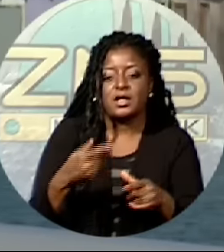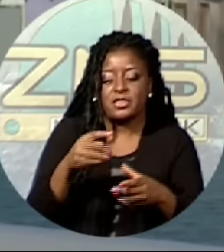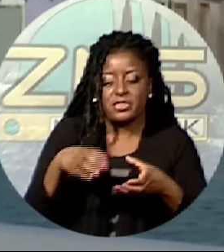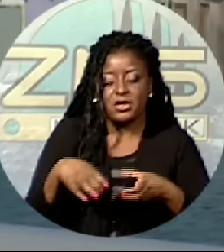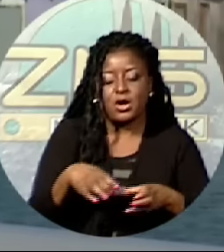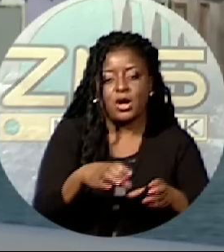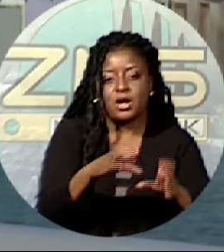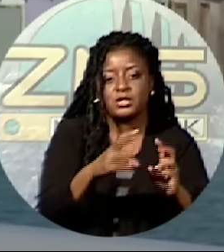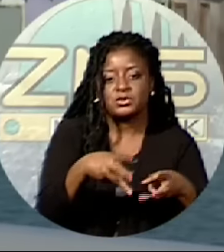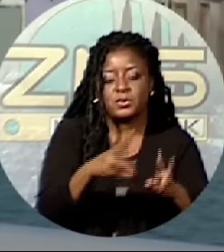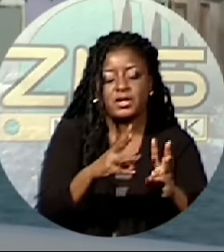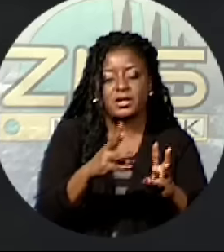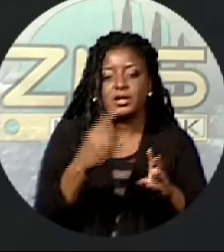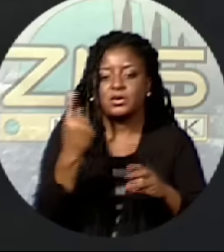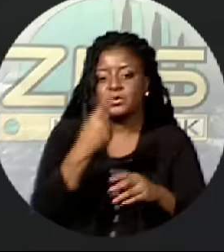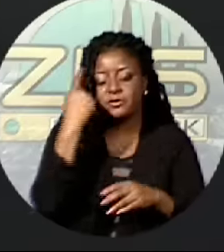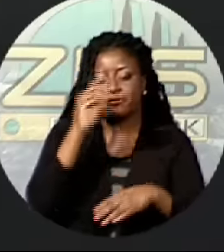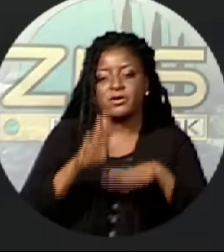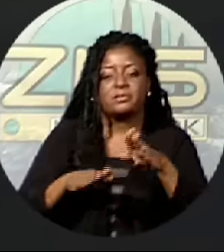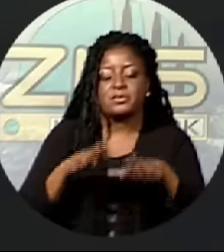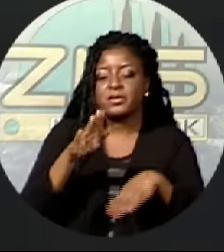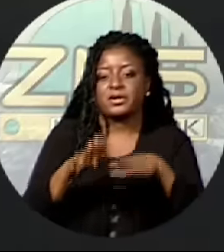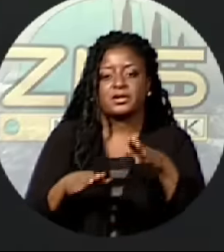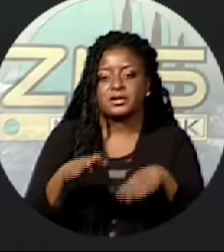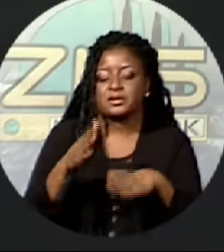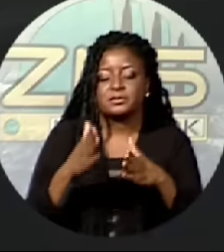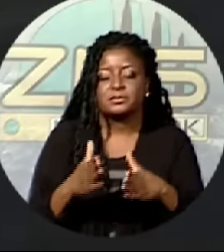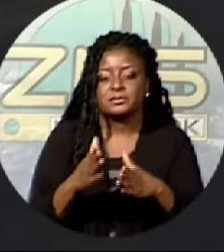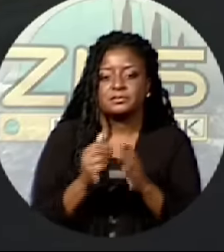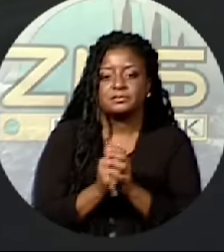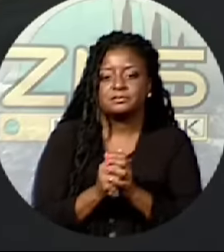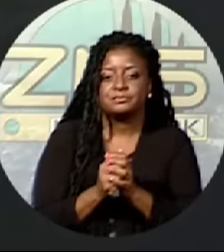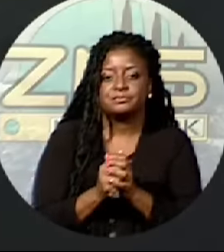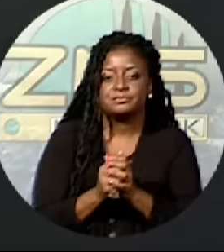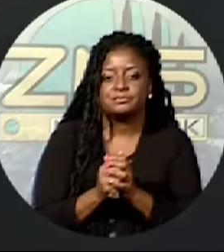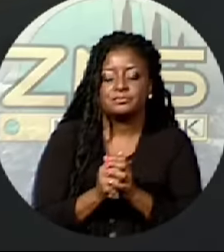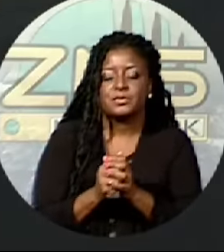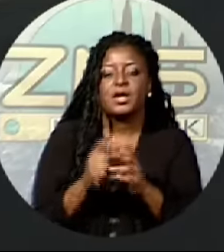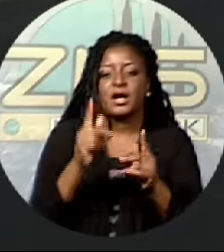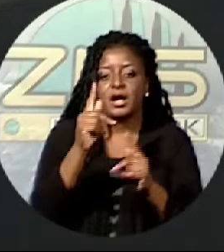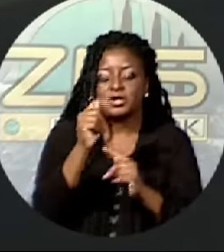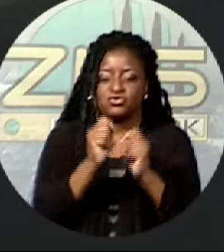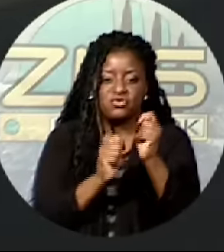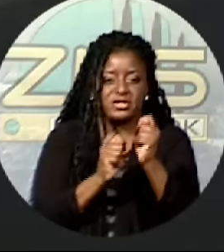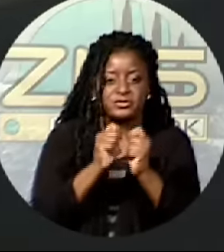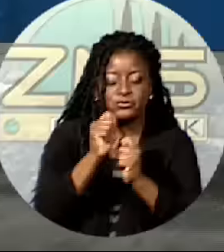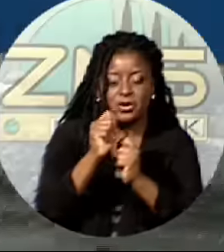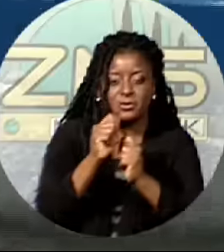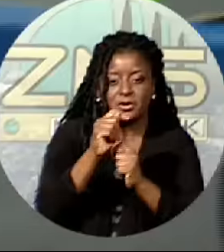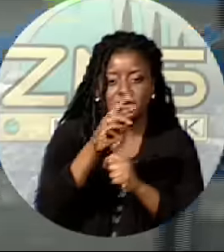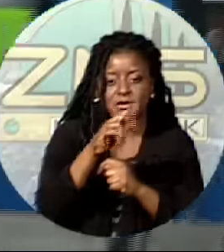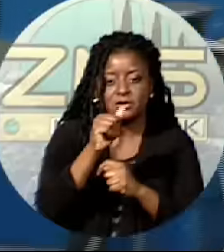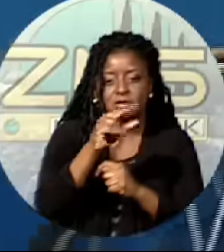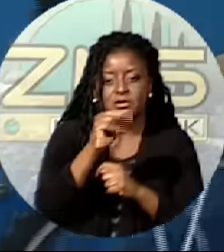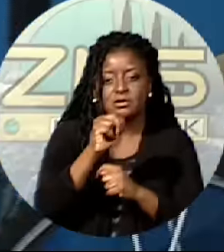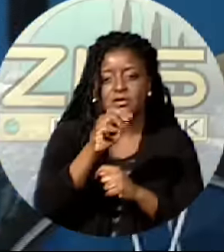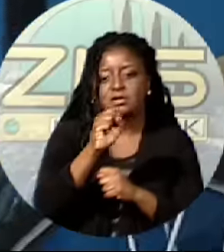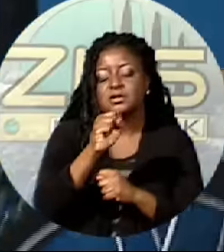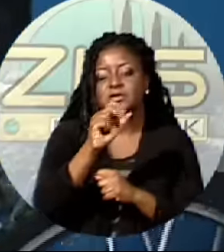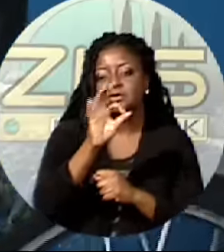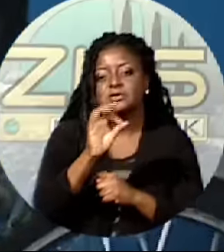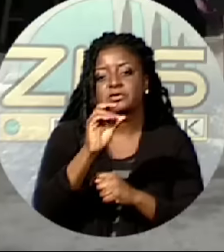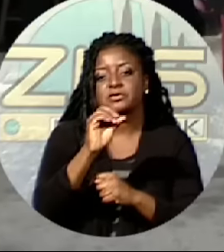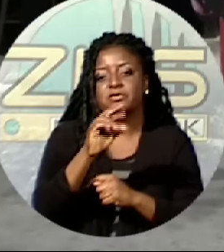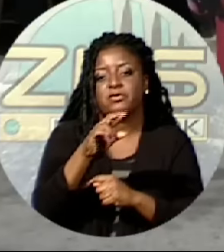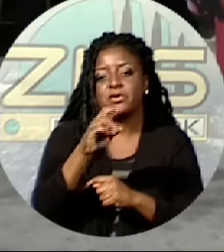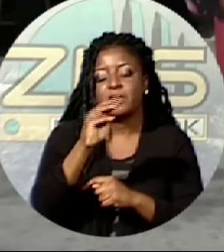be pedestrian friendly. A transformer will also be installed at Potter's Quay to service mailboats and vendors as part of